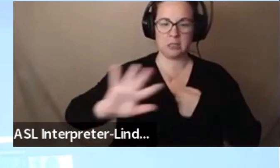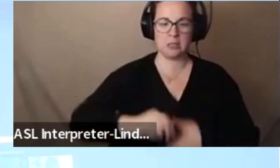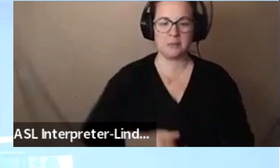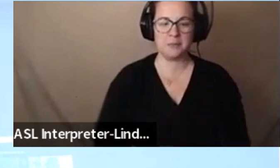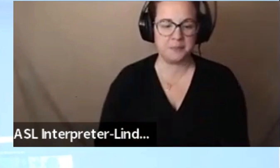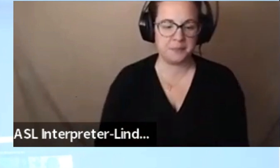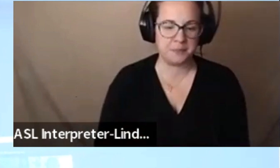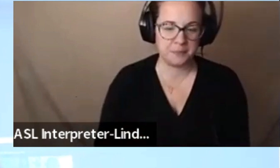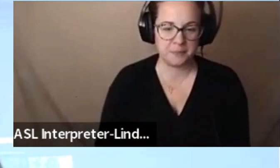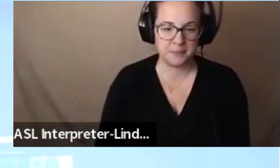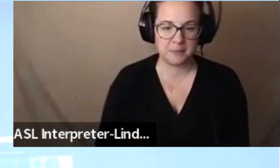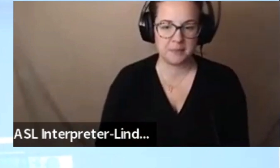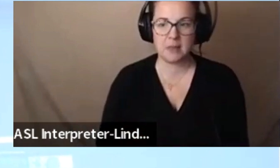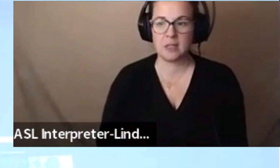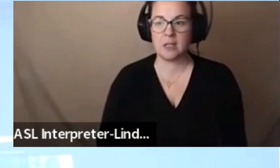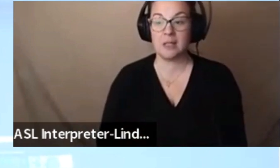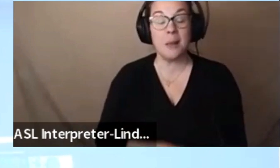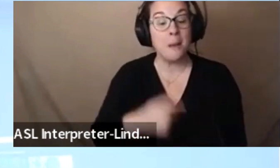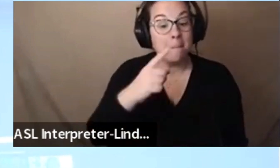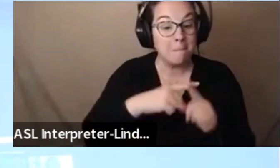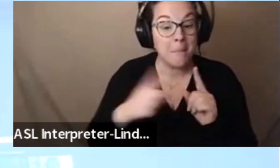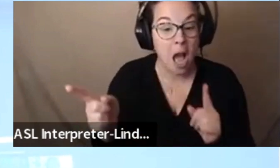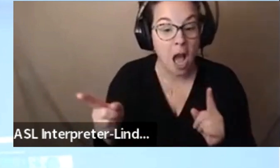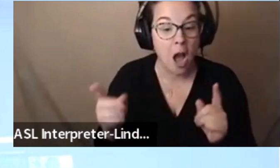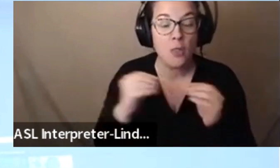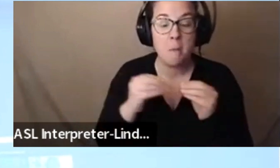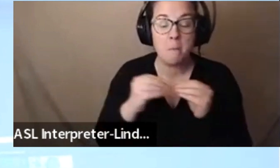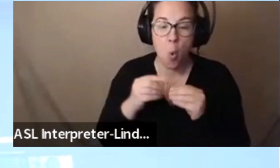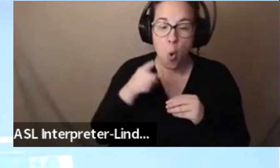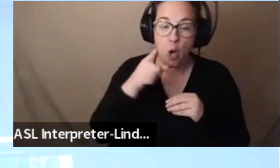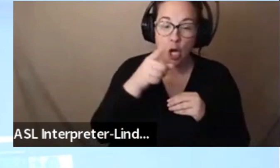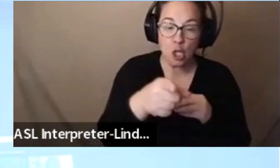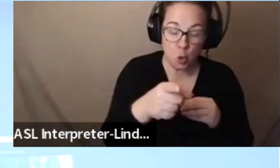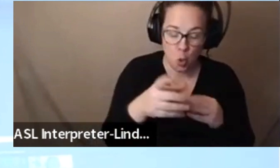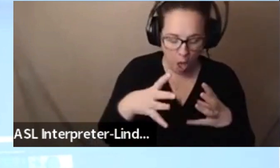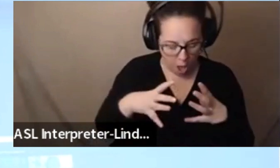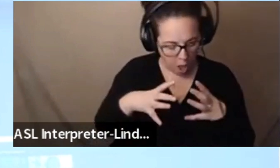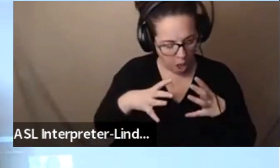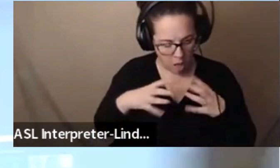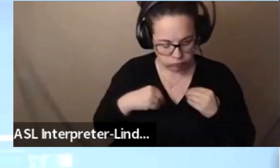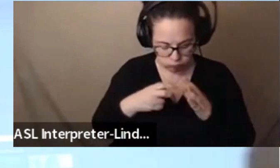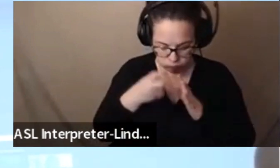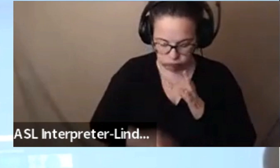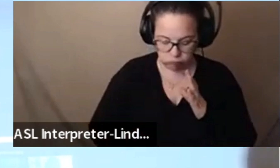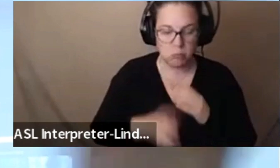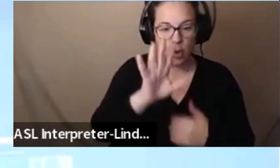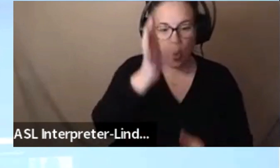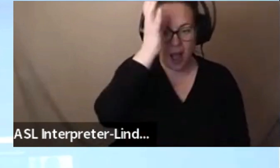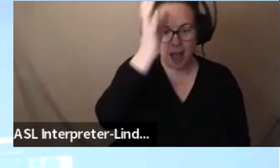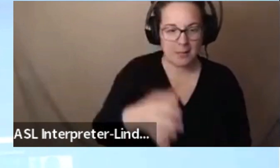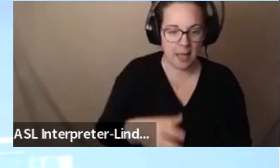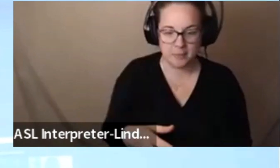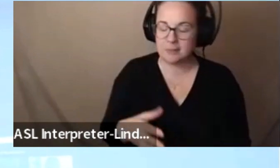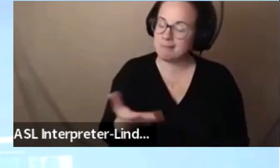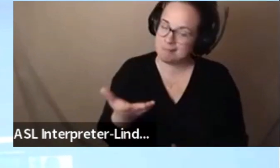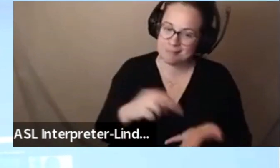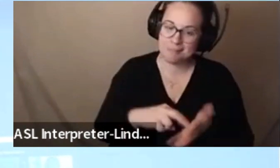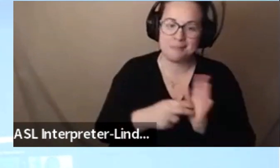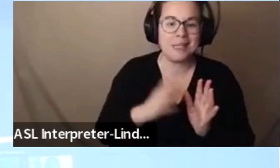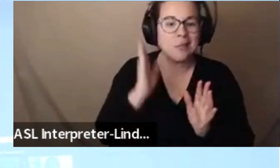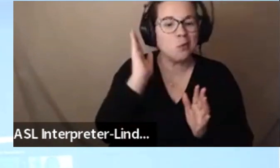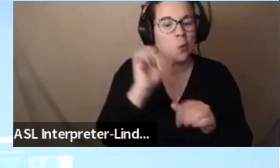Mexico, kind of, you know. So, and the more you lean into your concept of it, the better it will